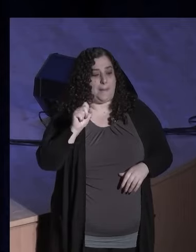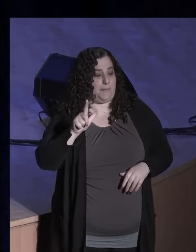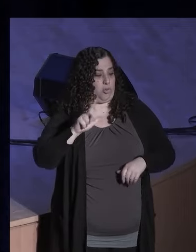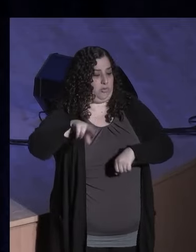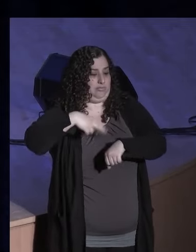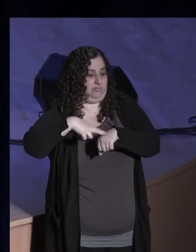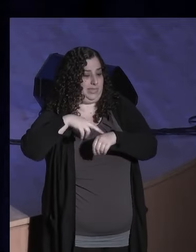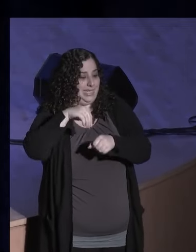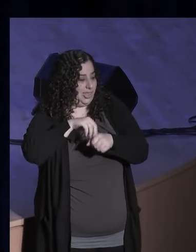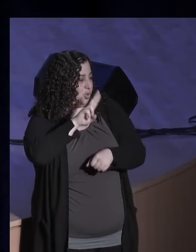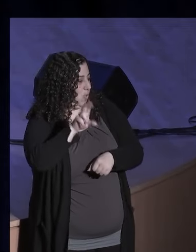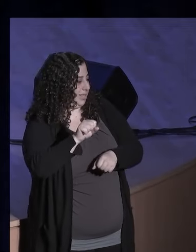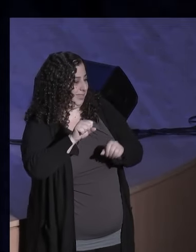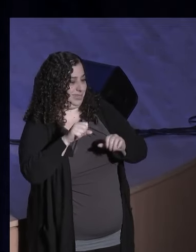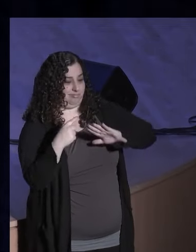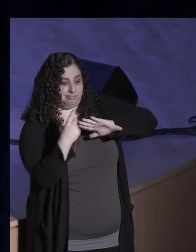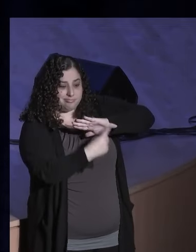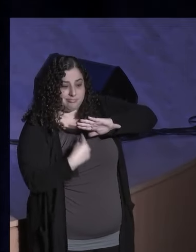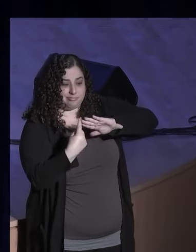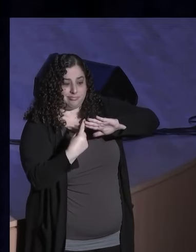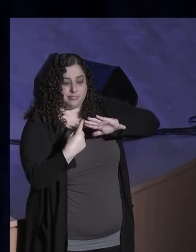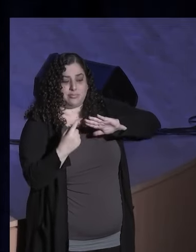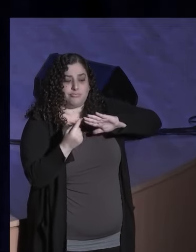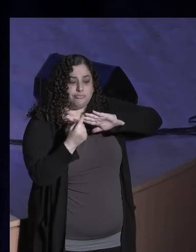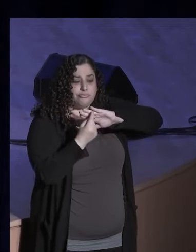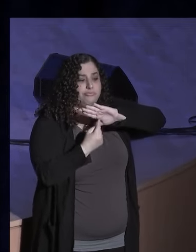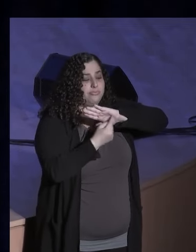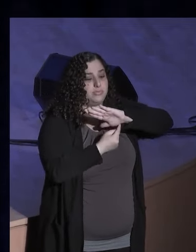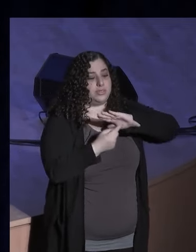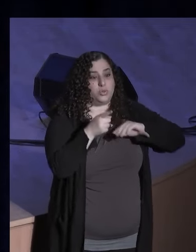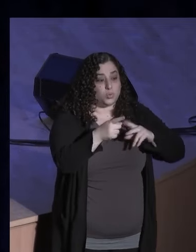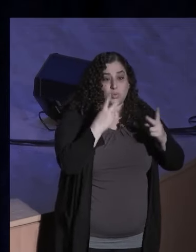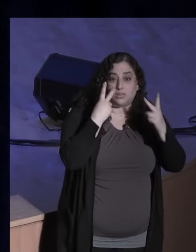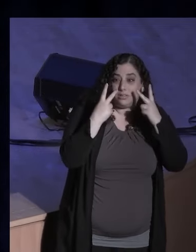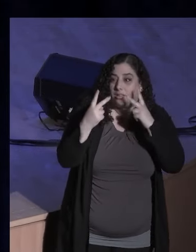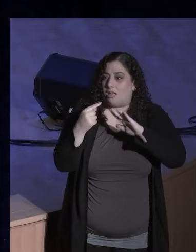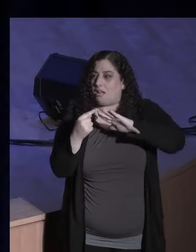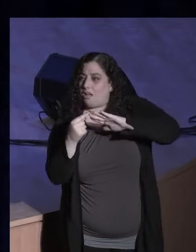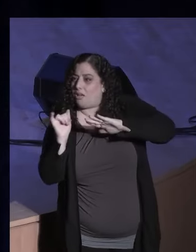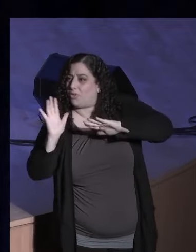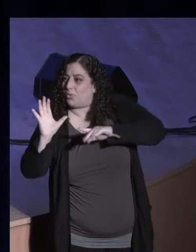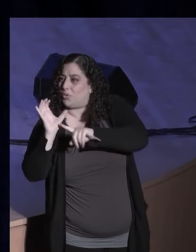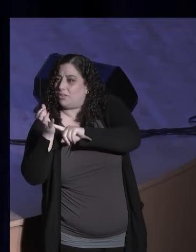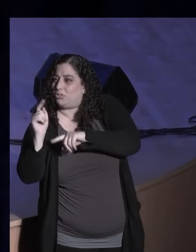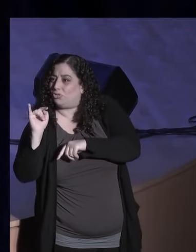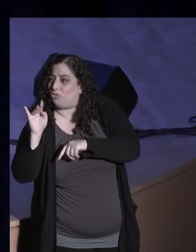window into the stunning, vital diversity of indigenous cultures and communities across the